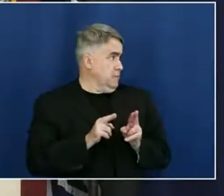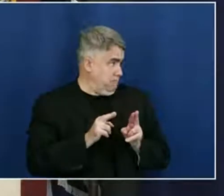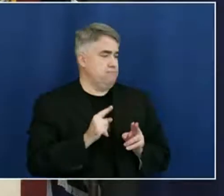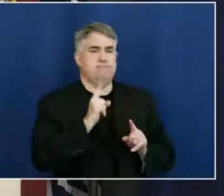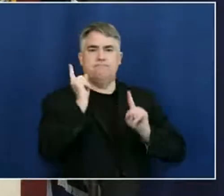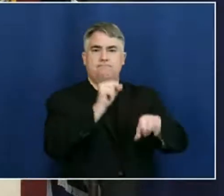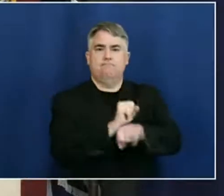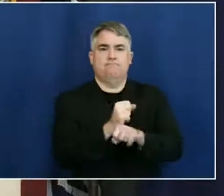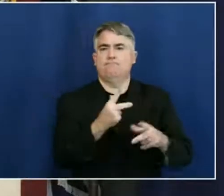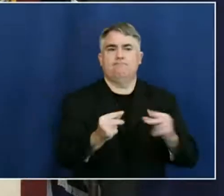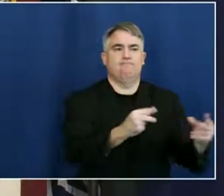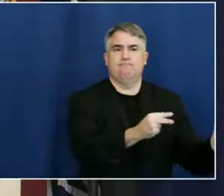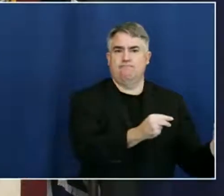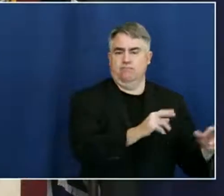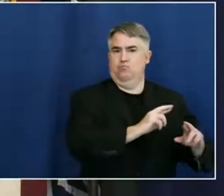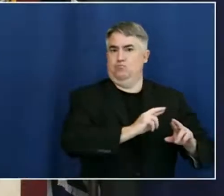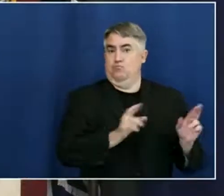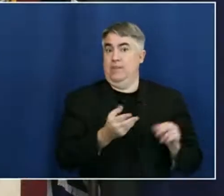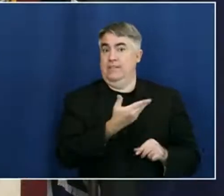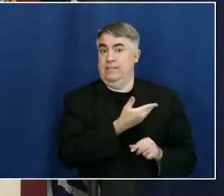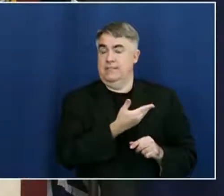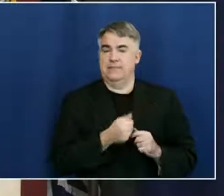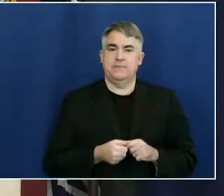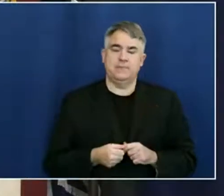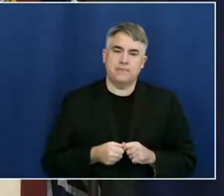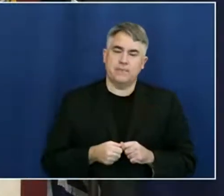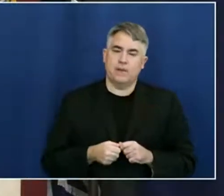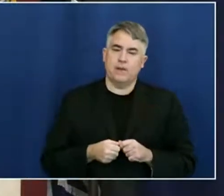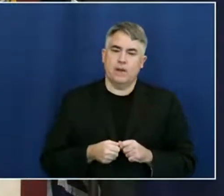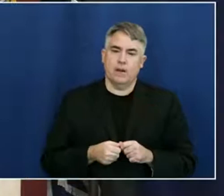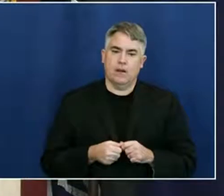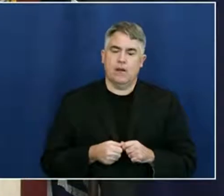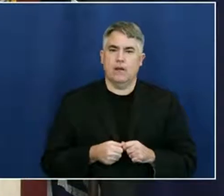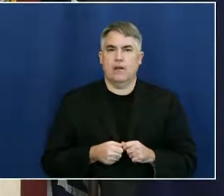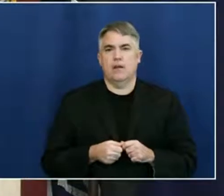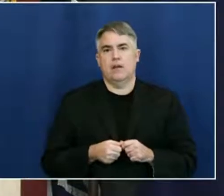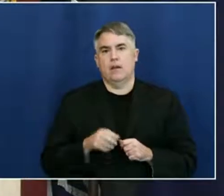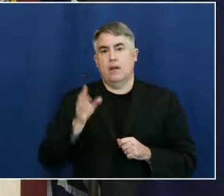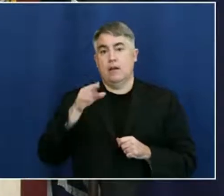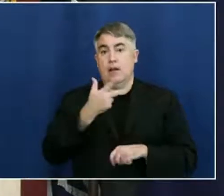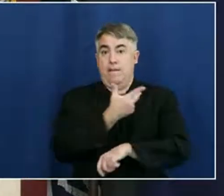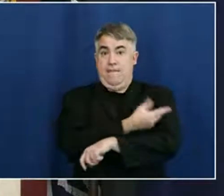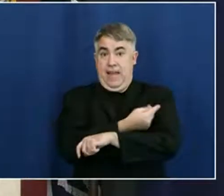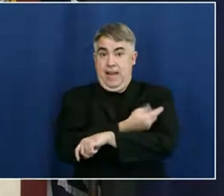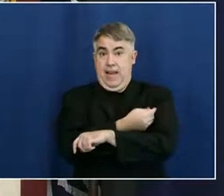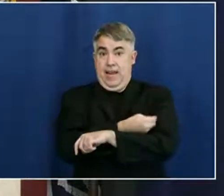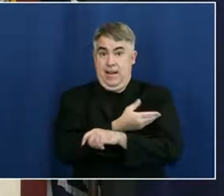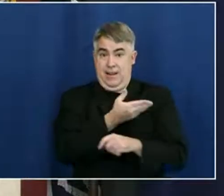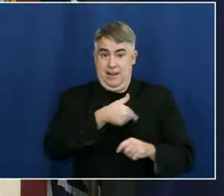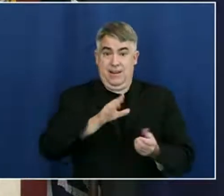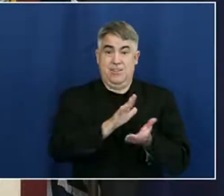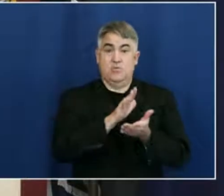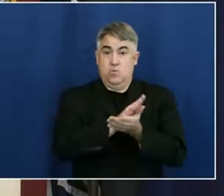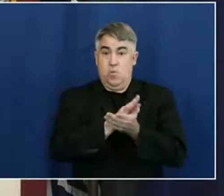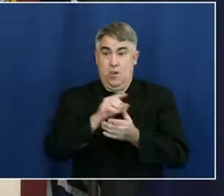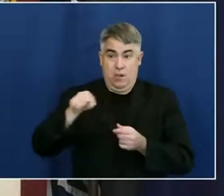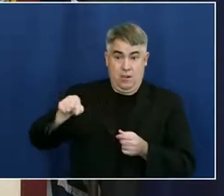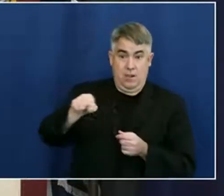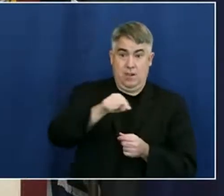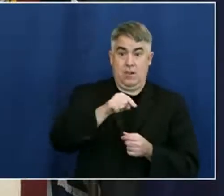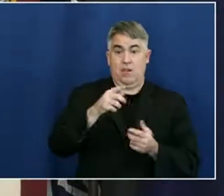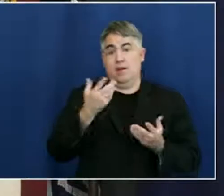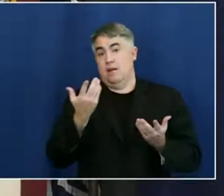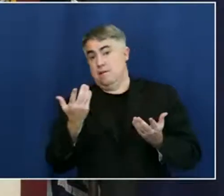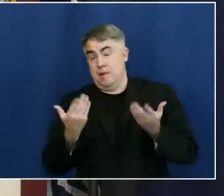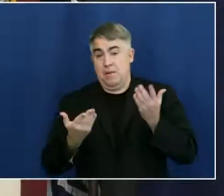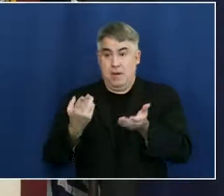go to focused on vaccinating them. With the vaccines going to schools who are open or who have a signed agreement to